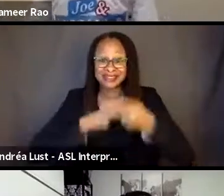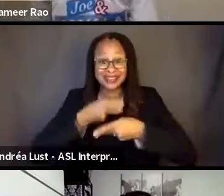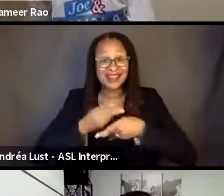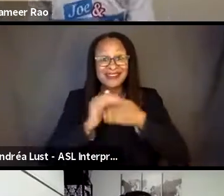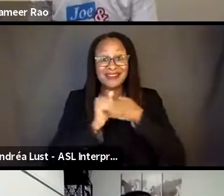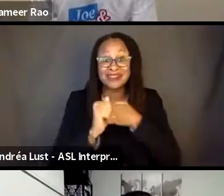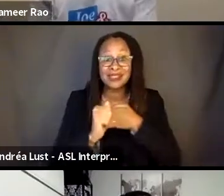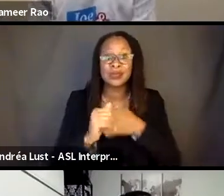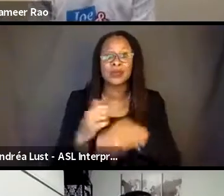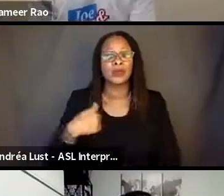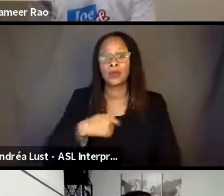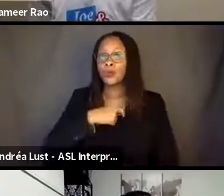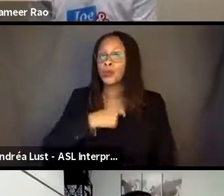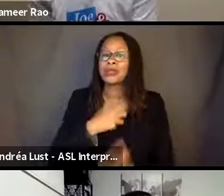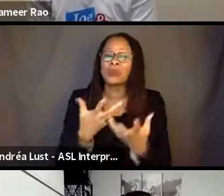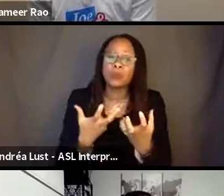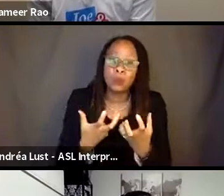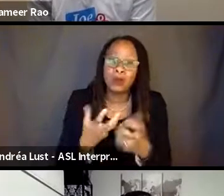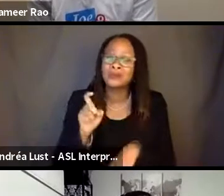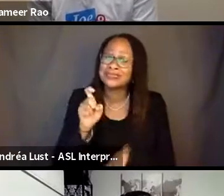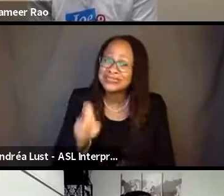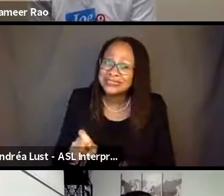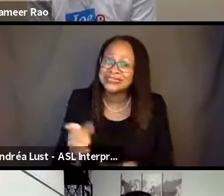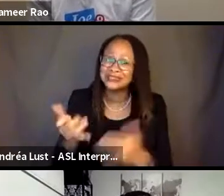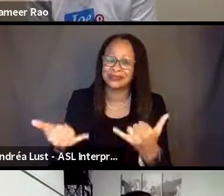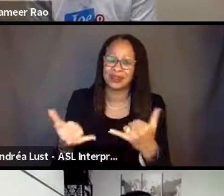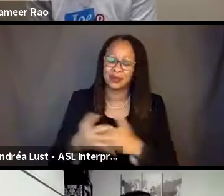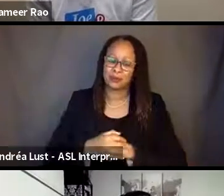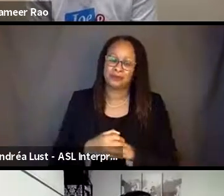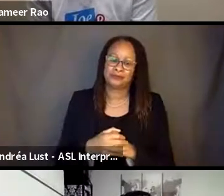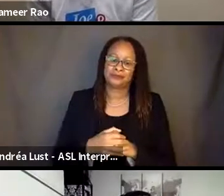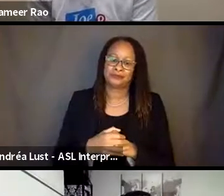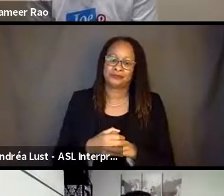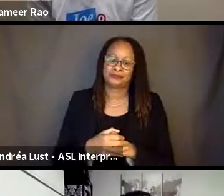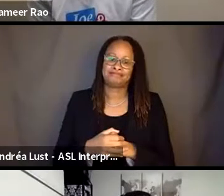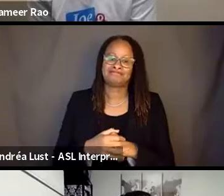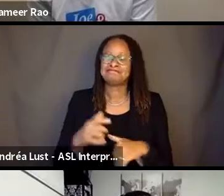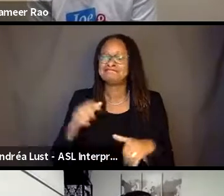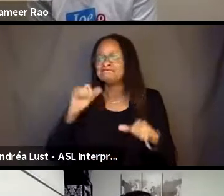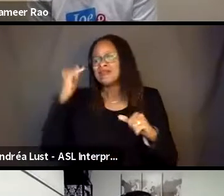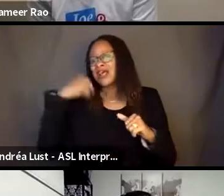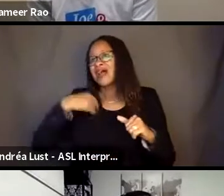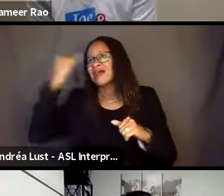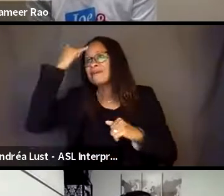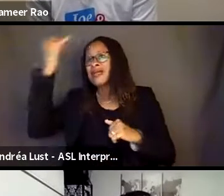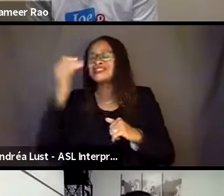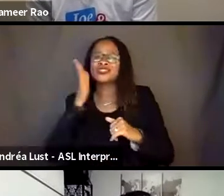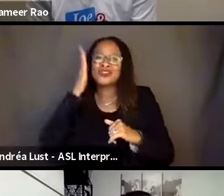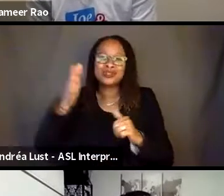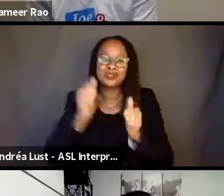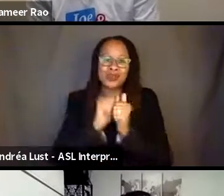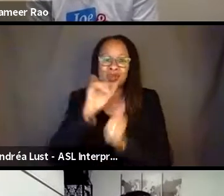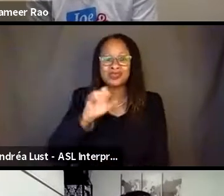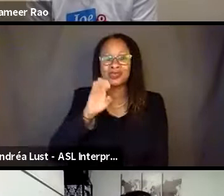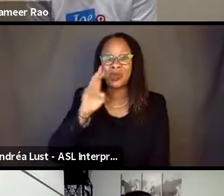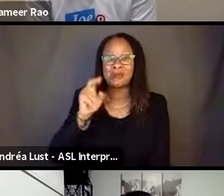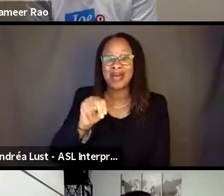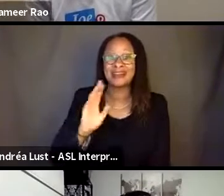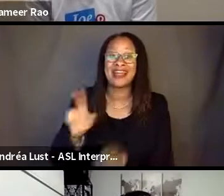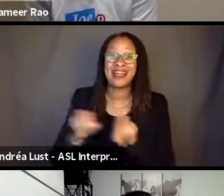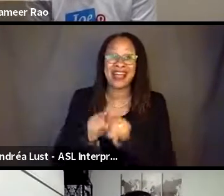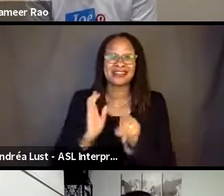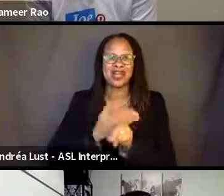leader that we crave, that we need. I imagine a future with Joe Biden as our president, and